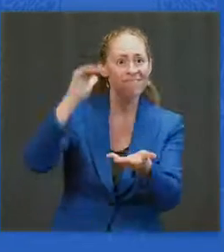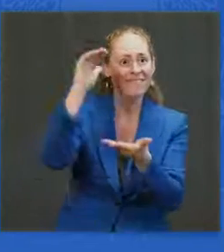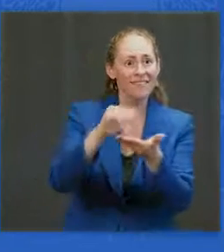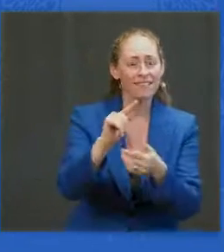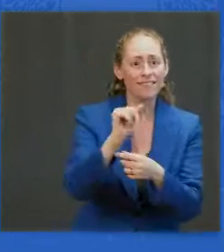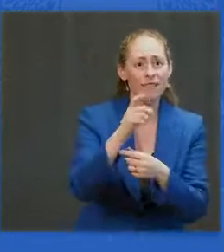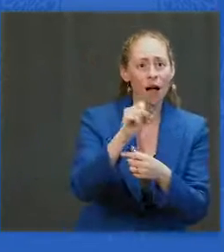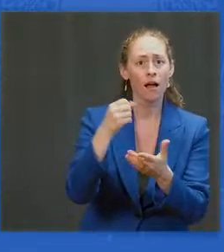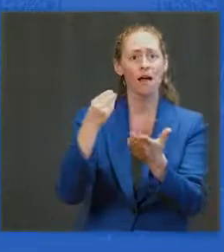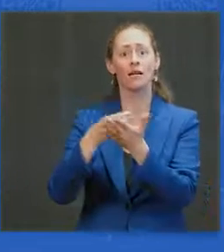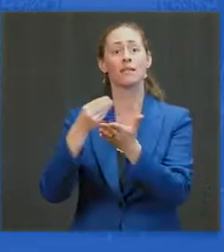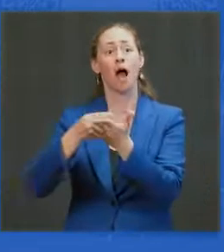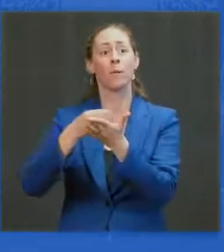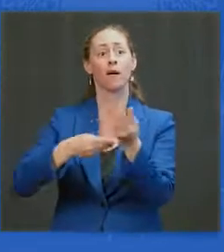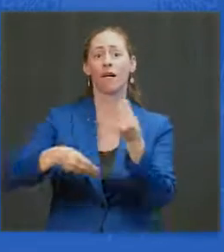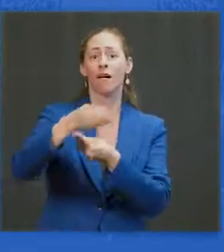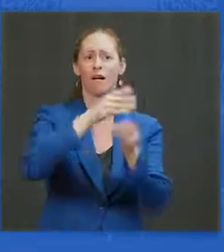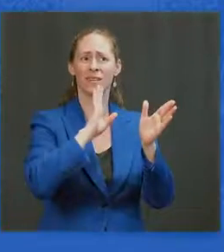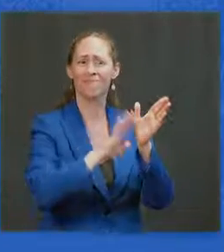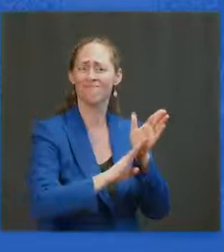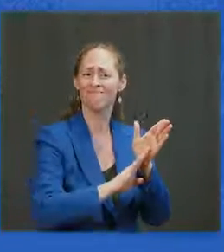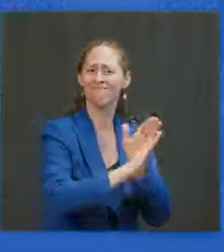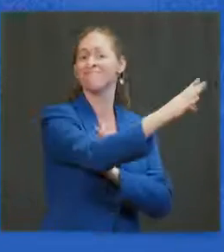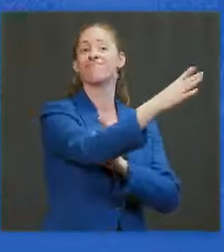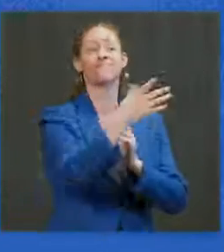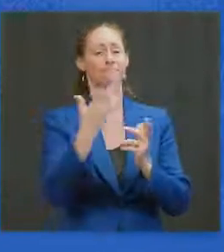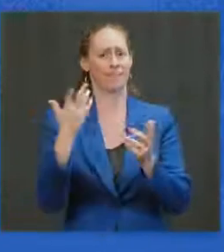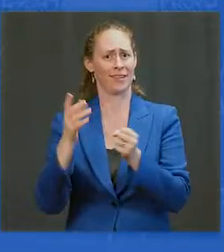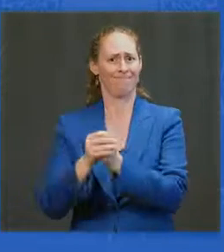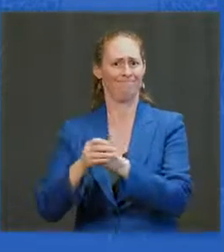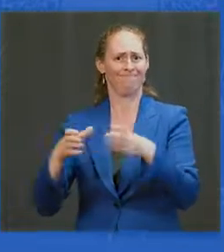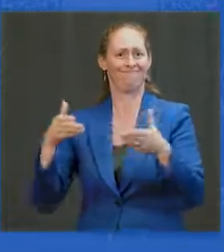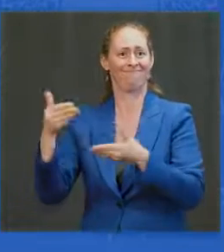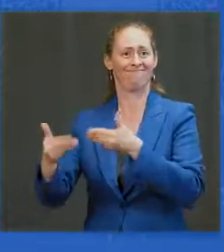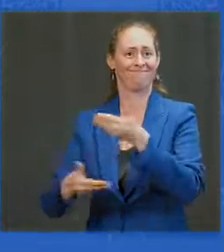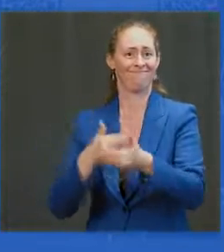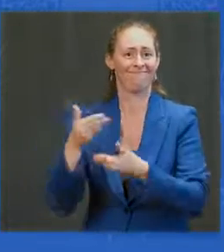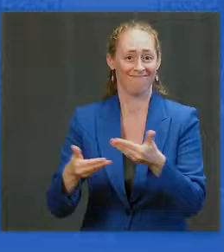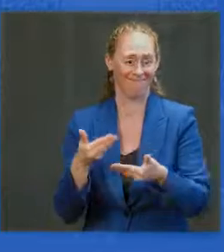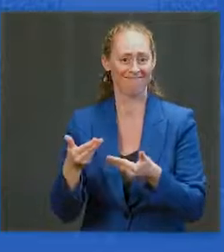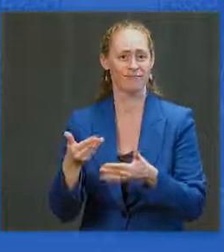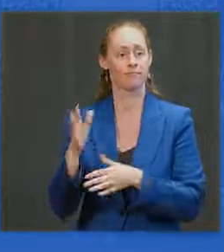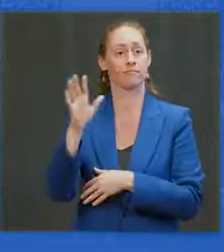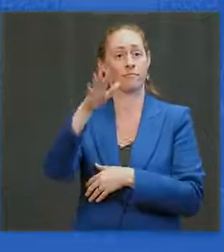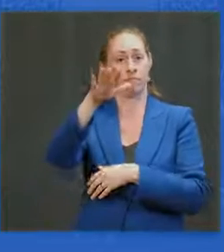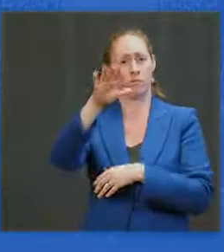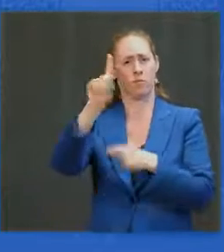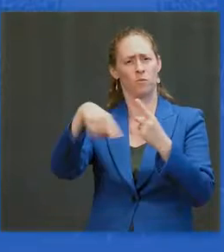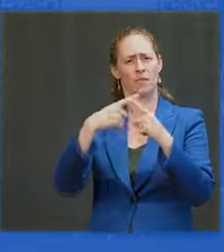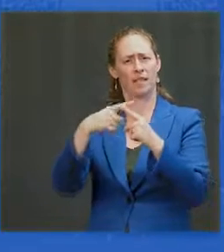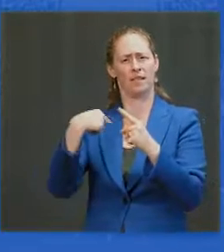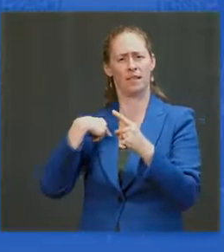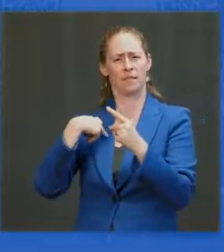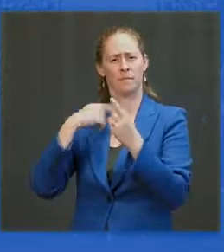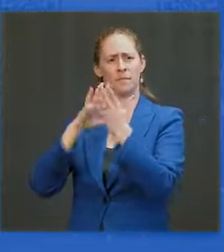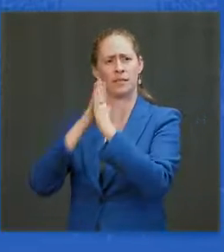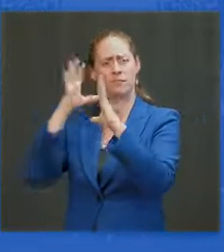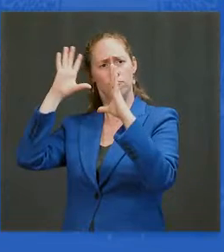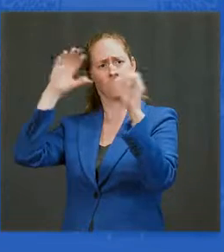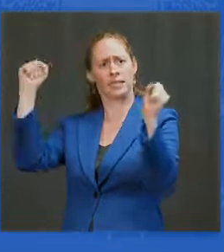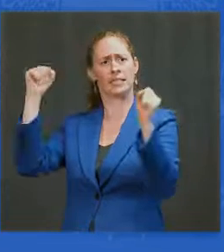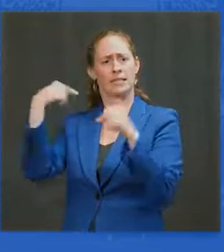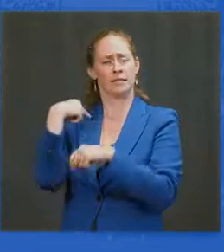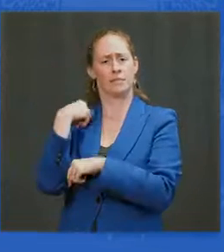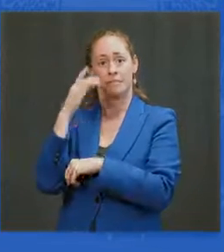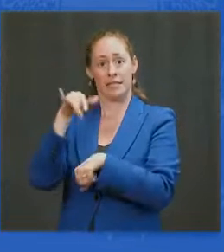long-term growth. When I became president, it was clear that we had to confront an immediate economic crisis, the most